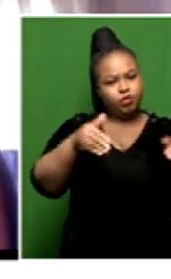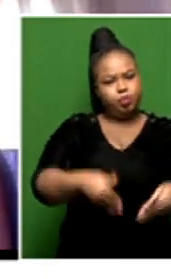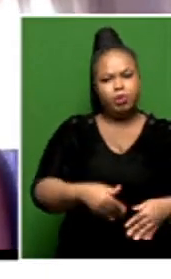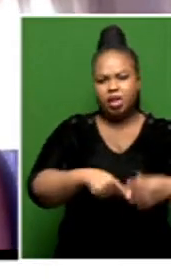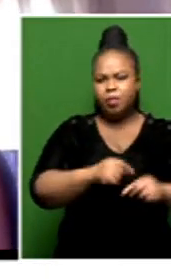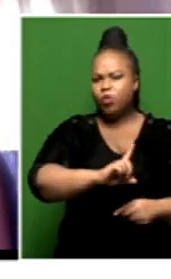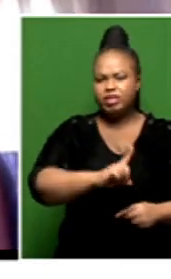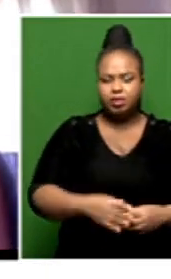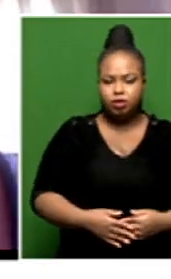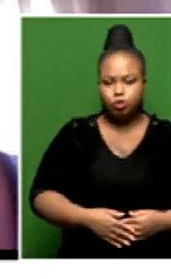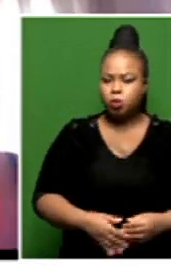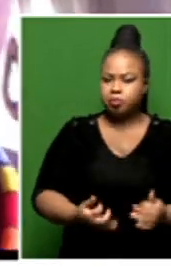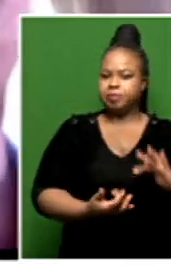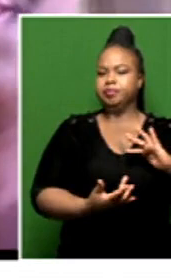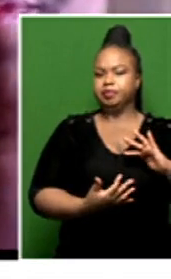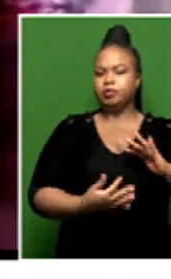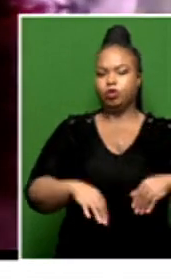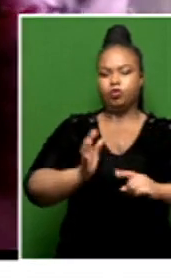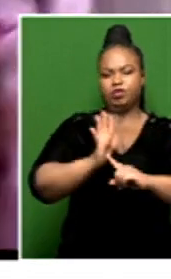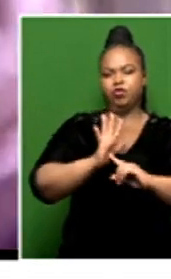and what is the inspiration behind the film.